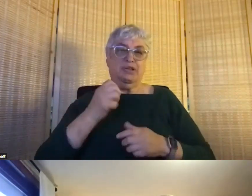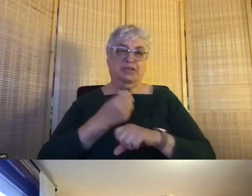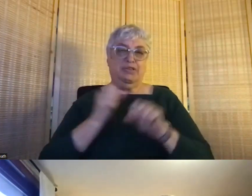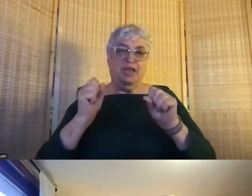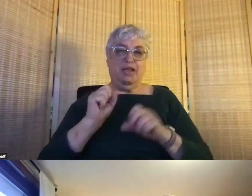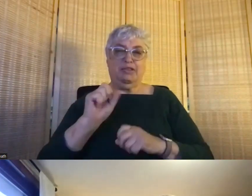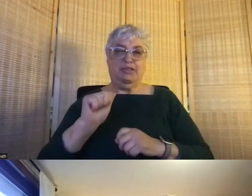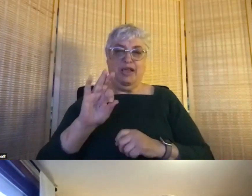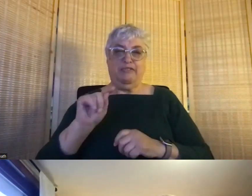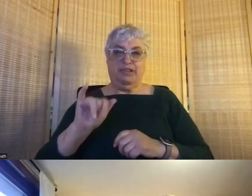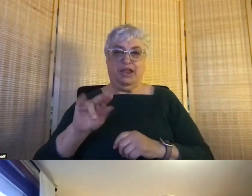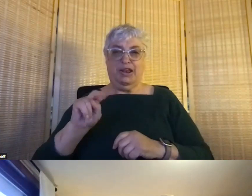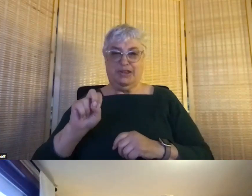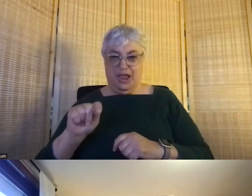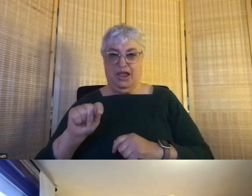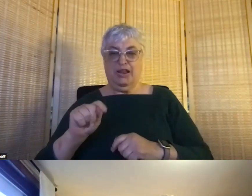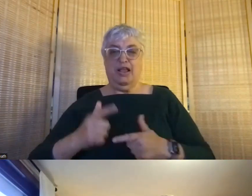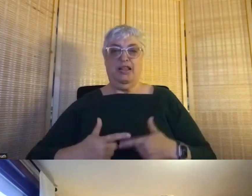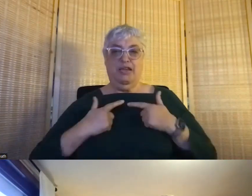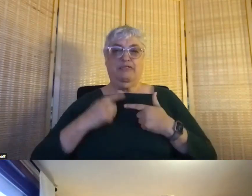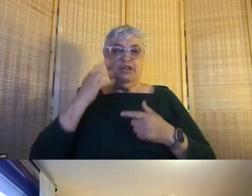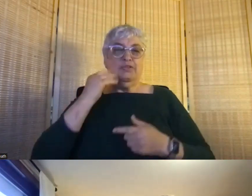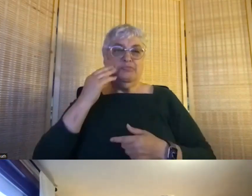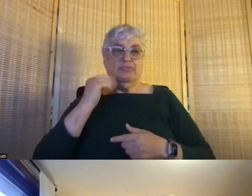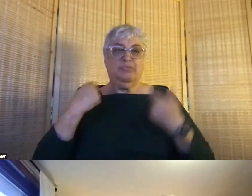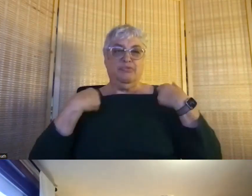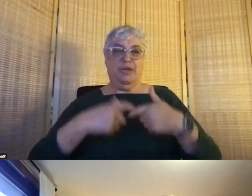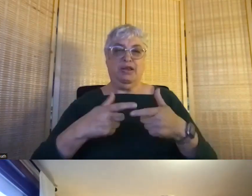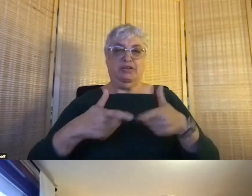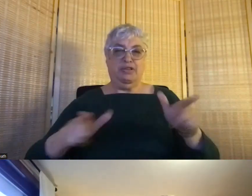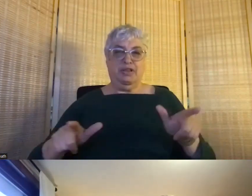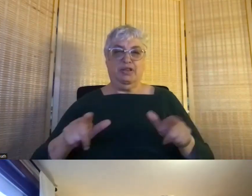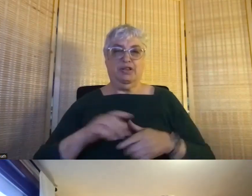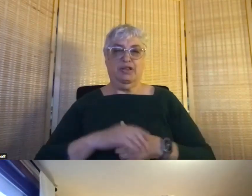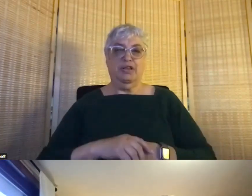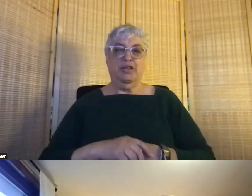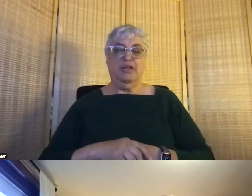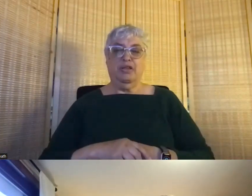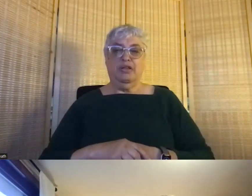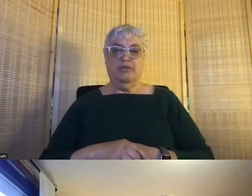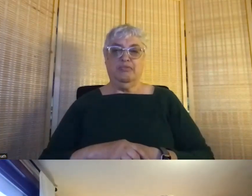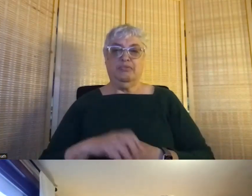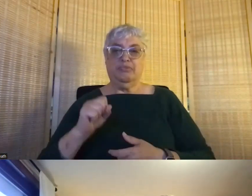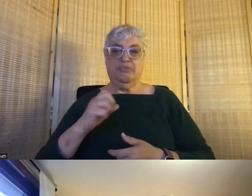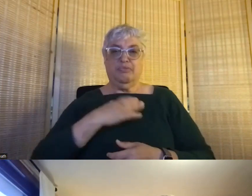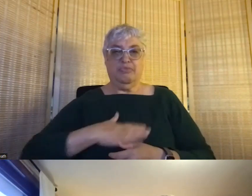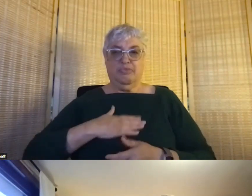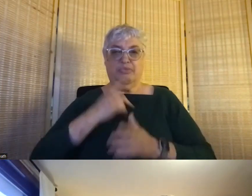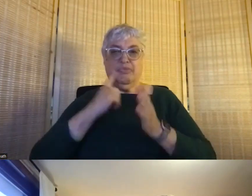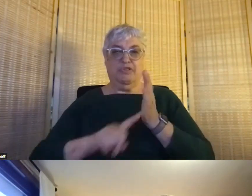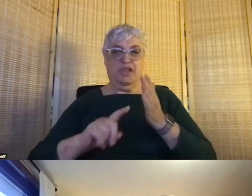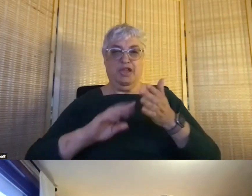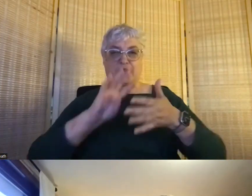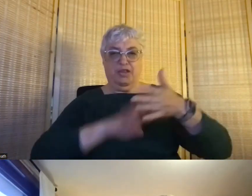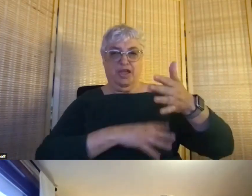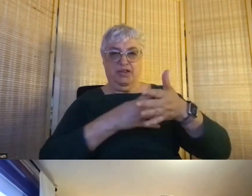lived experience session and our Spanish language lived experience session. So please check out our calendar. We